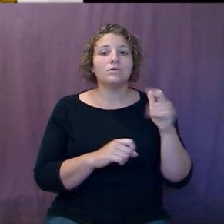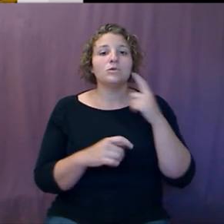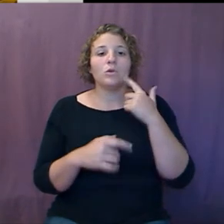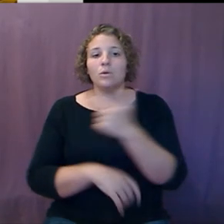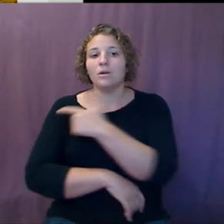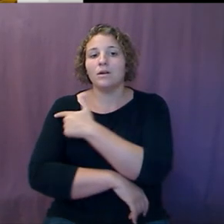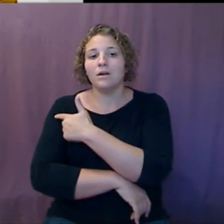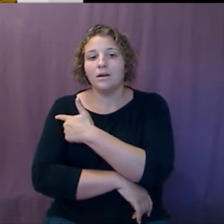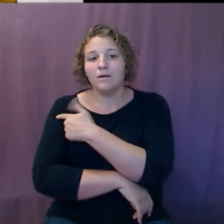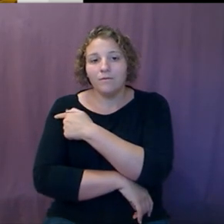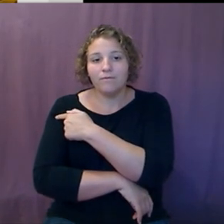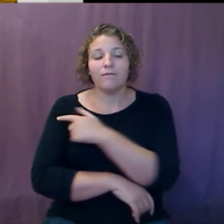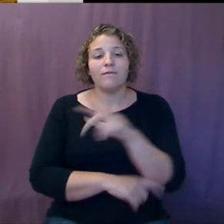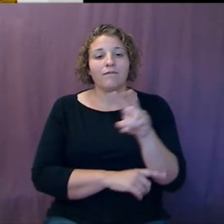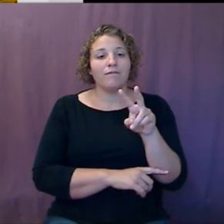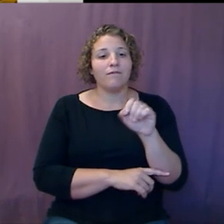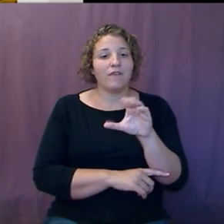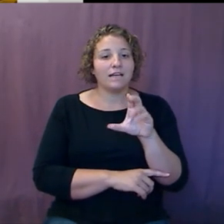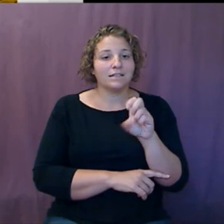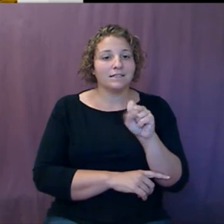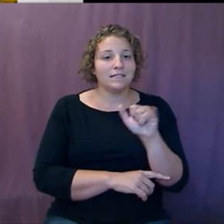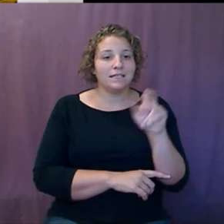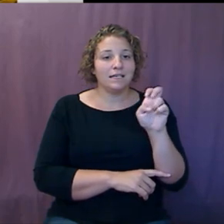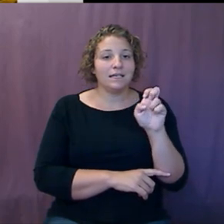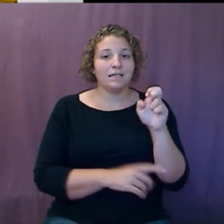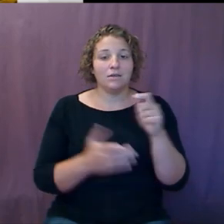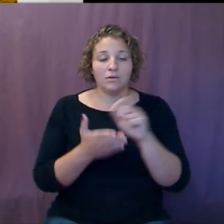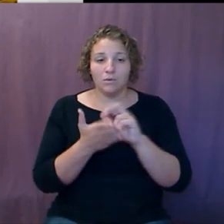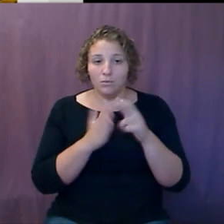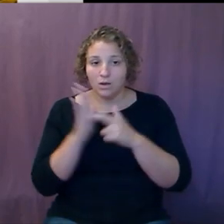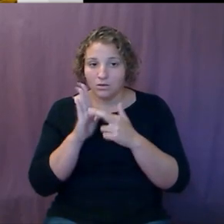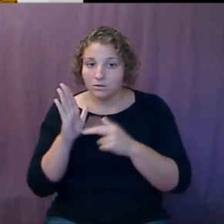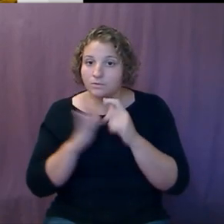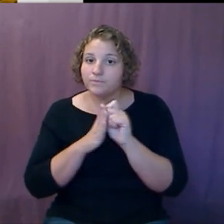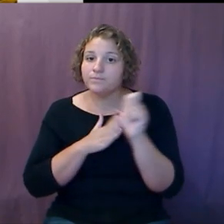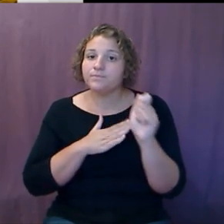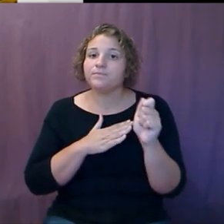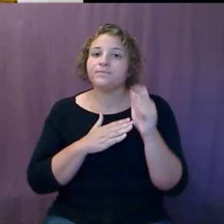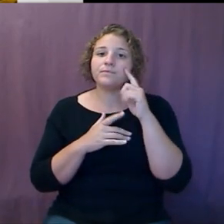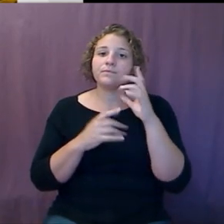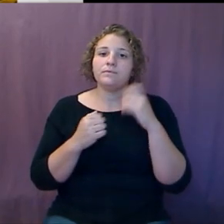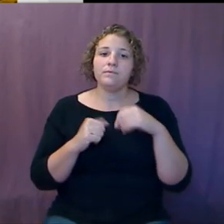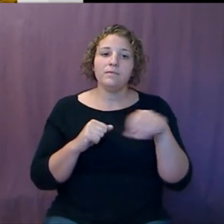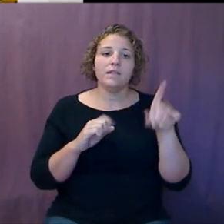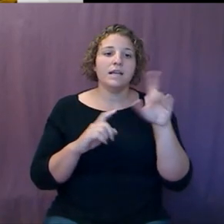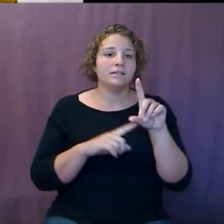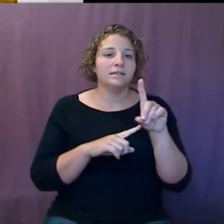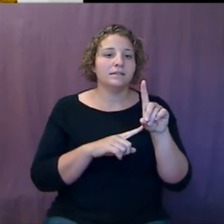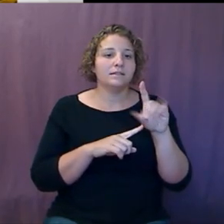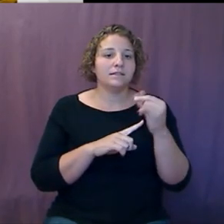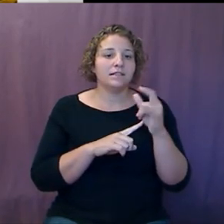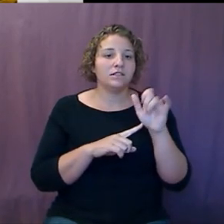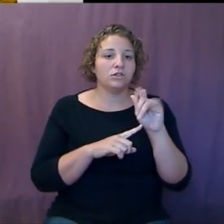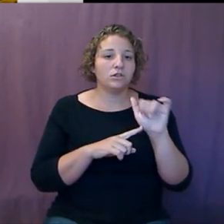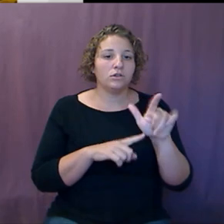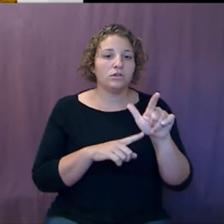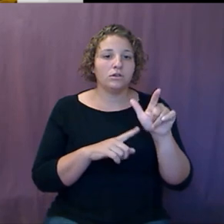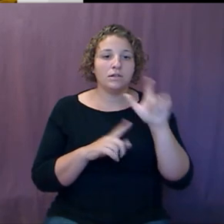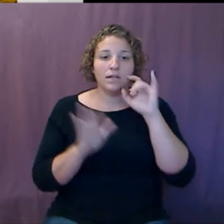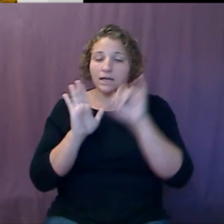you the program which was first launched in 2018 will see trust stamps digital identity platform integrated into the